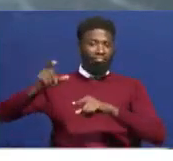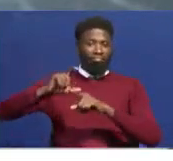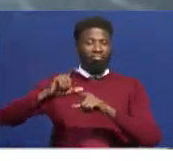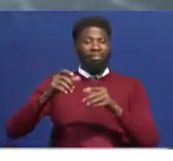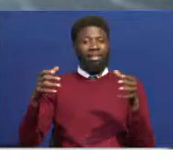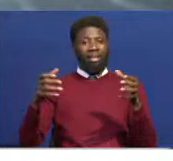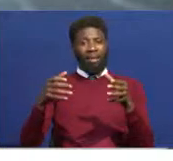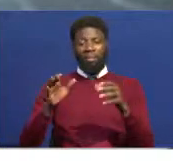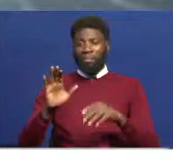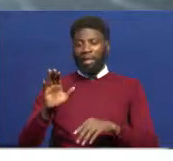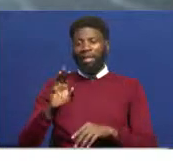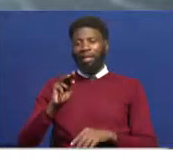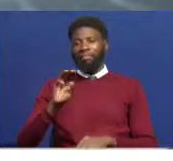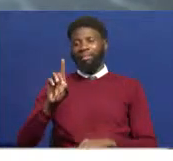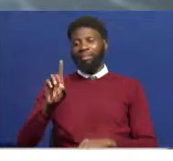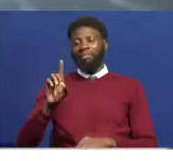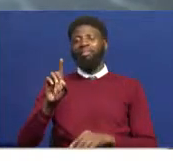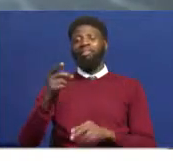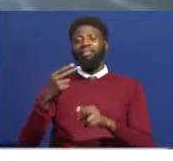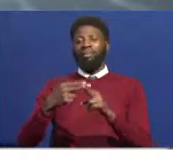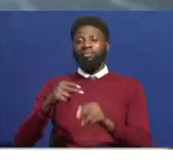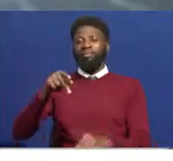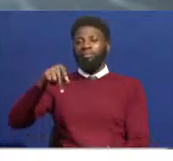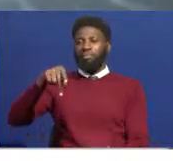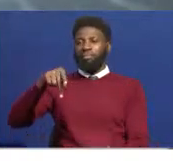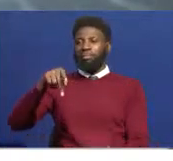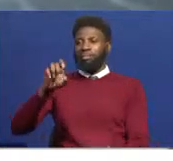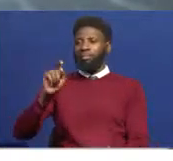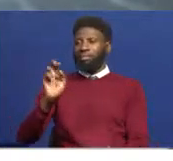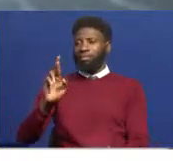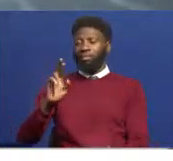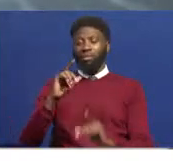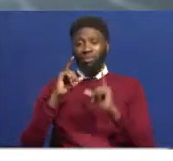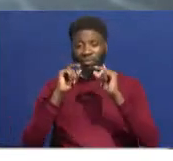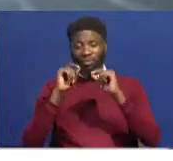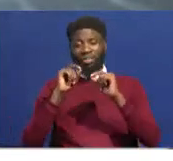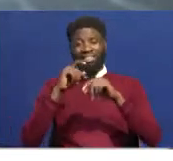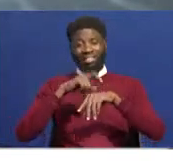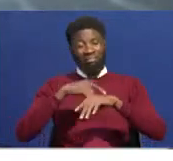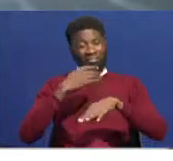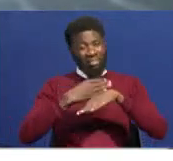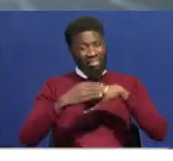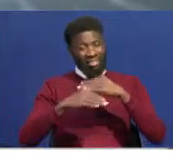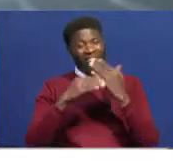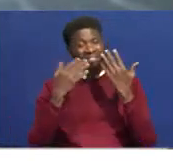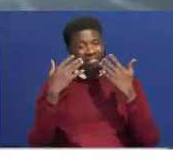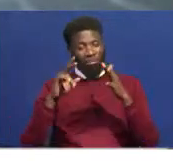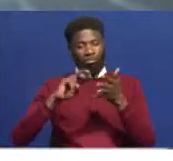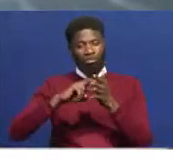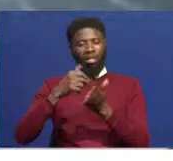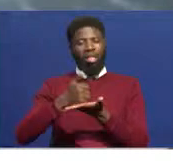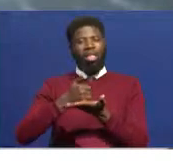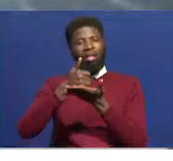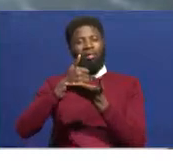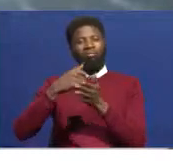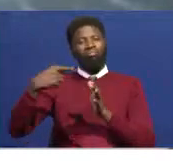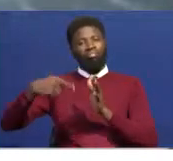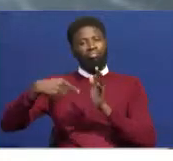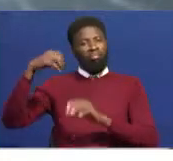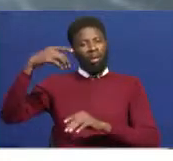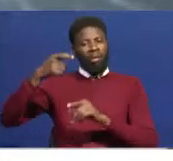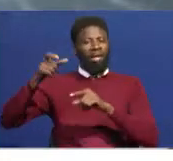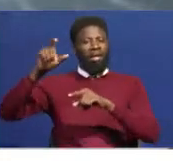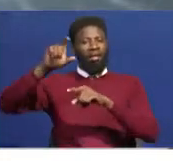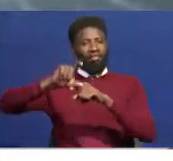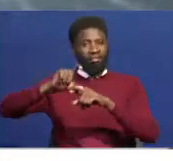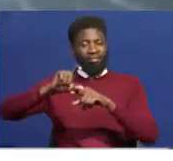company's Managing Director, Peter Njenga, says once complete, the project will ensure both addition of power into the national